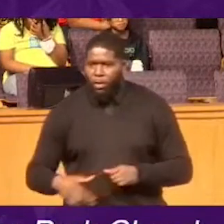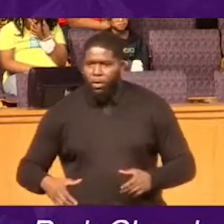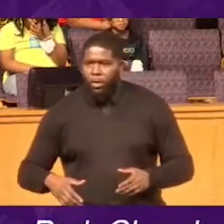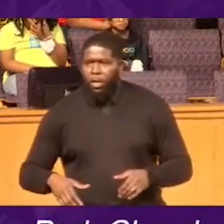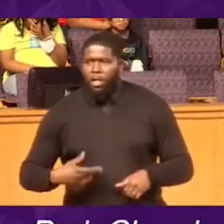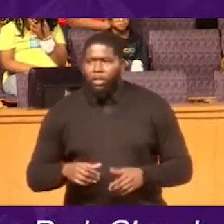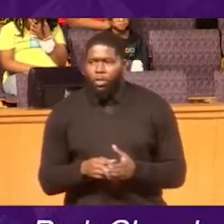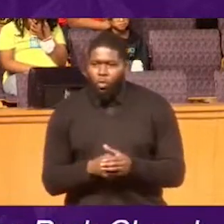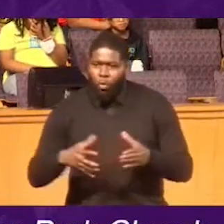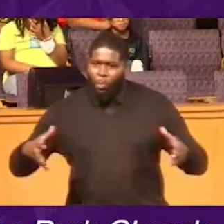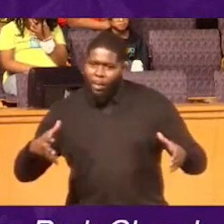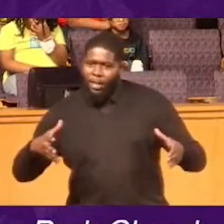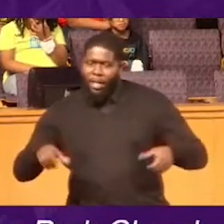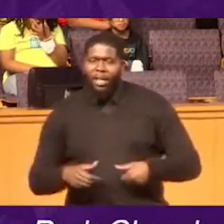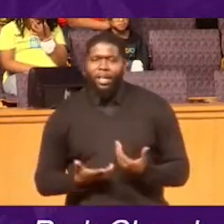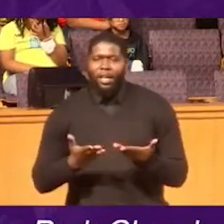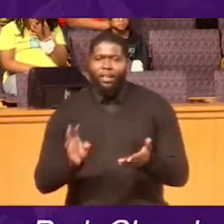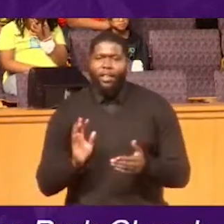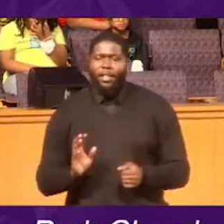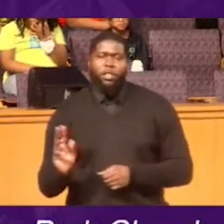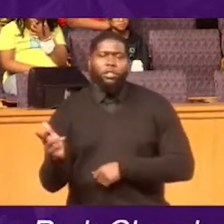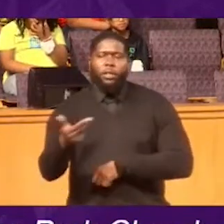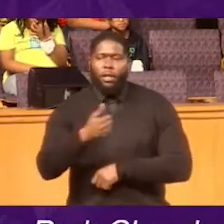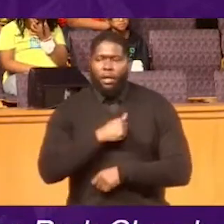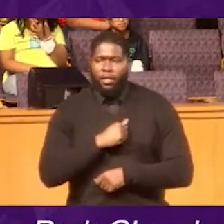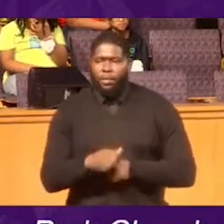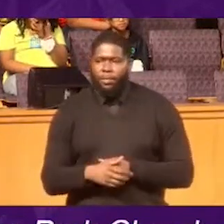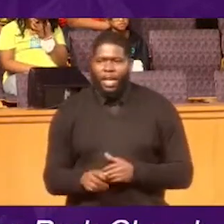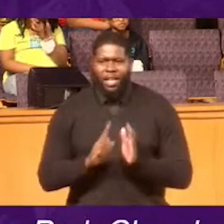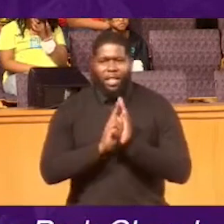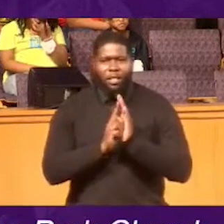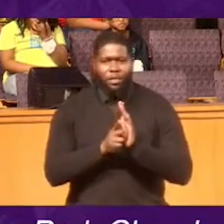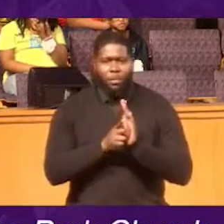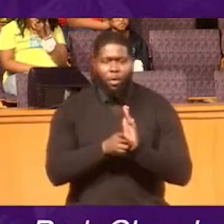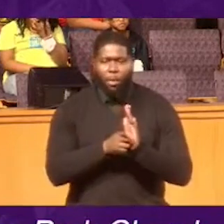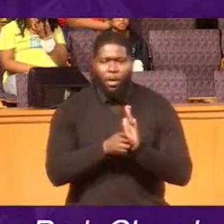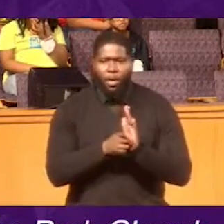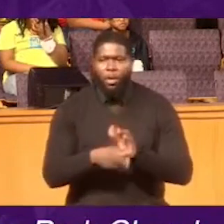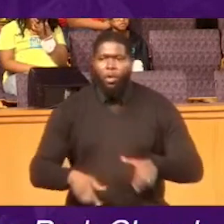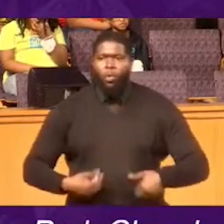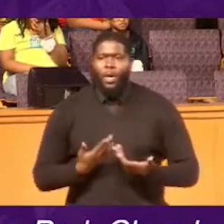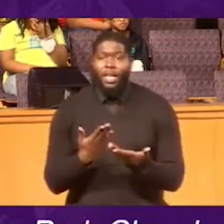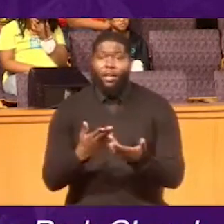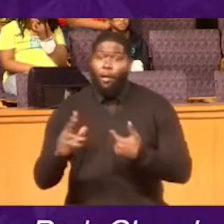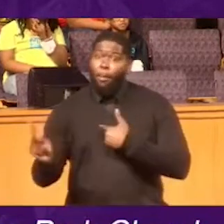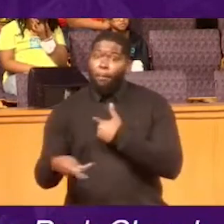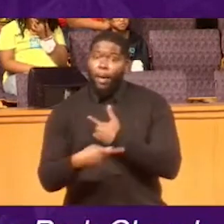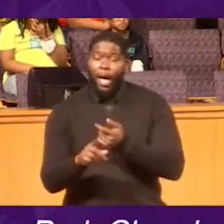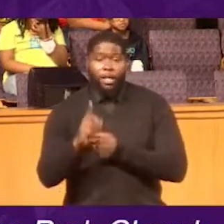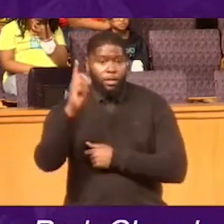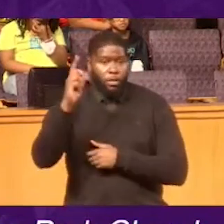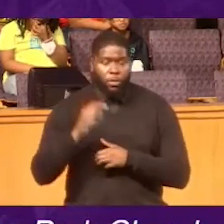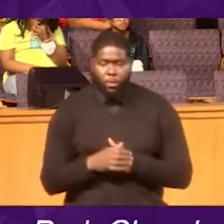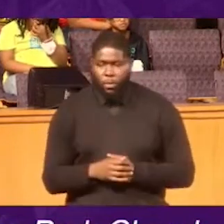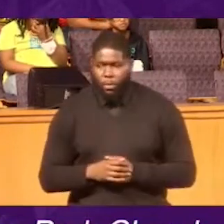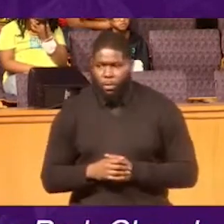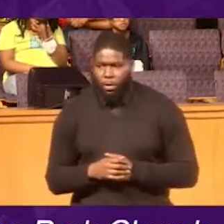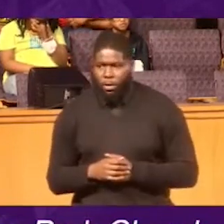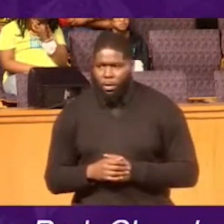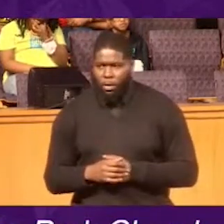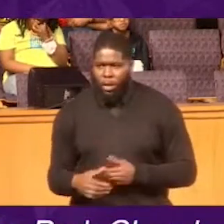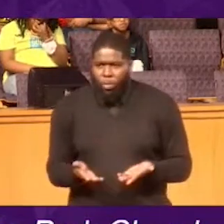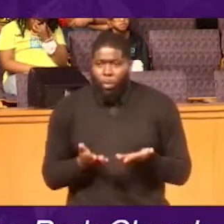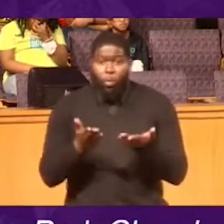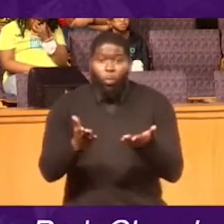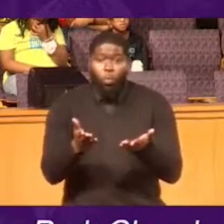so abundantly given to us. And in this moment, God, we give back to you. And with what